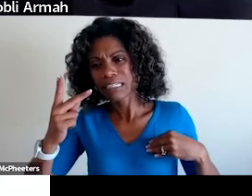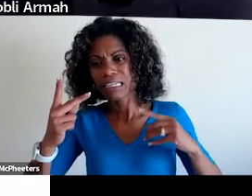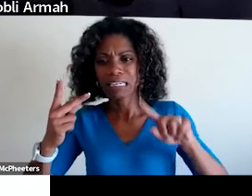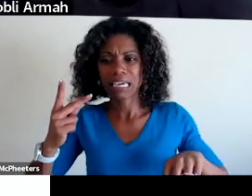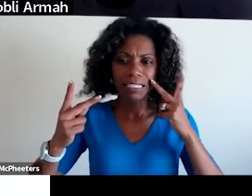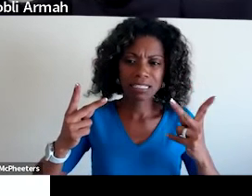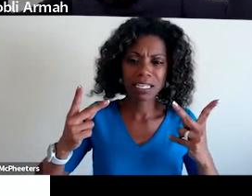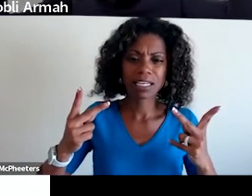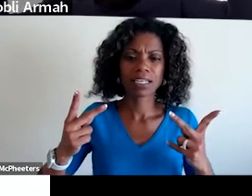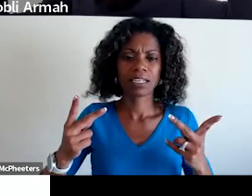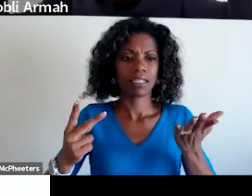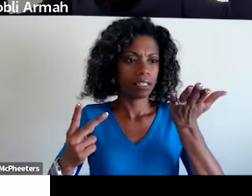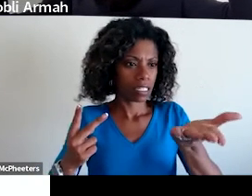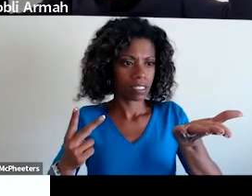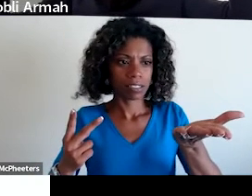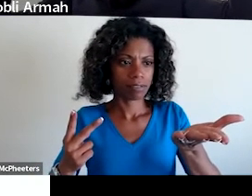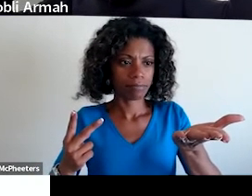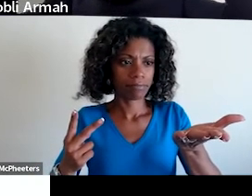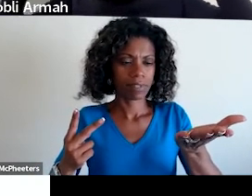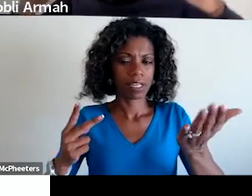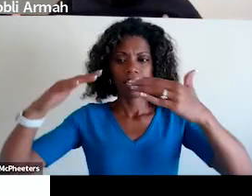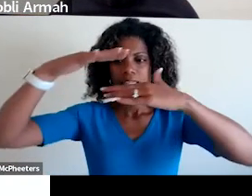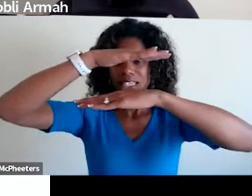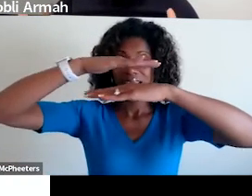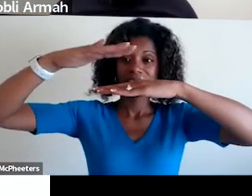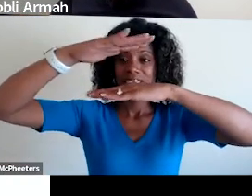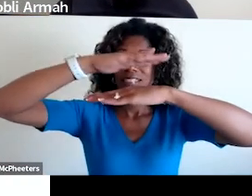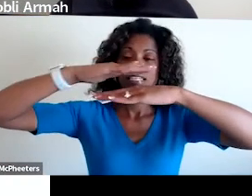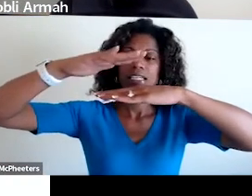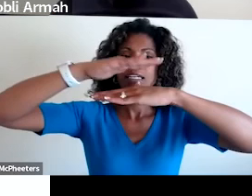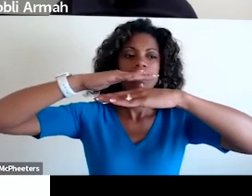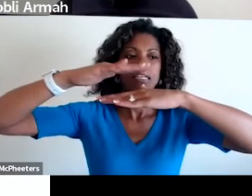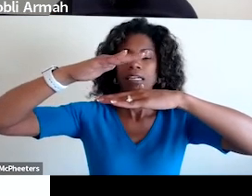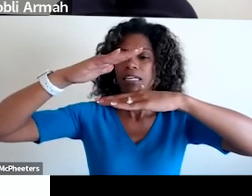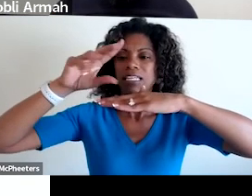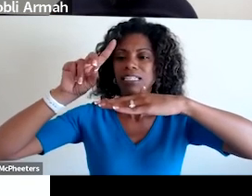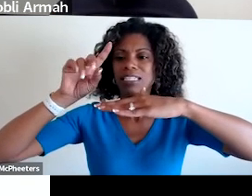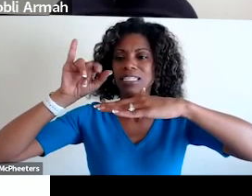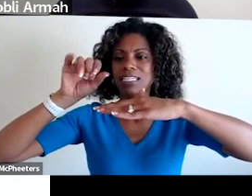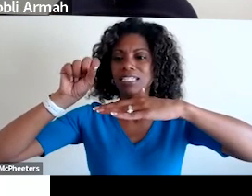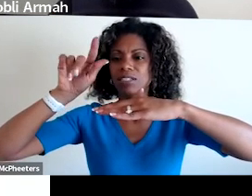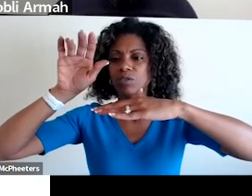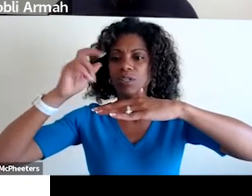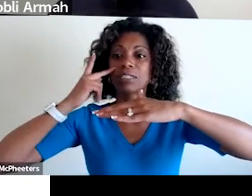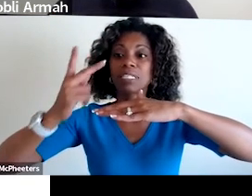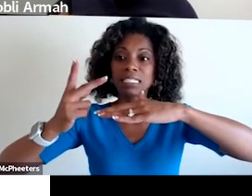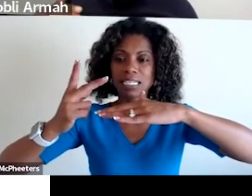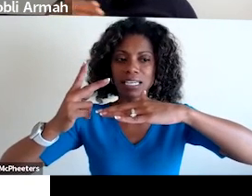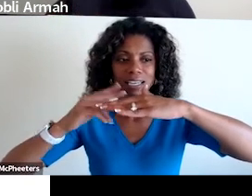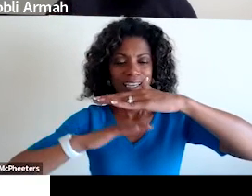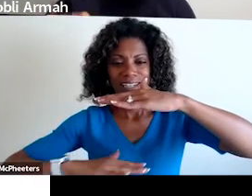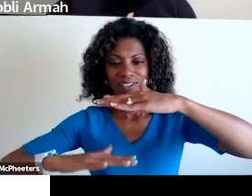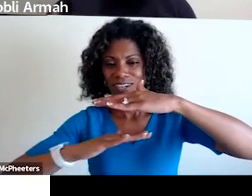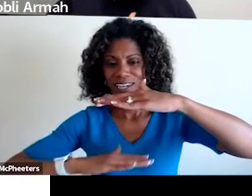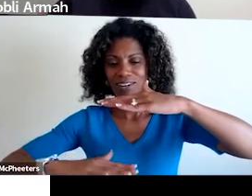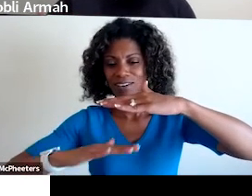above the iceberg. That's the stuff that everyone sees. What's below it is root cause and systemic issues. And so the question is, like,